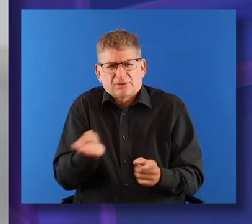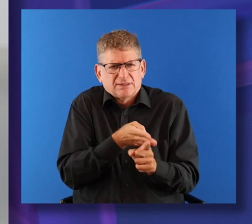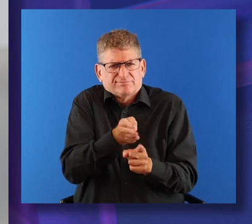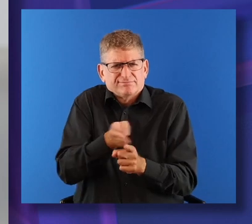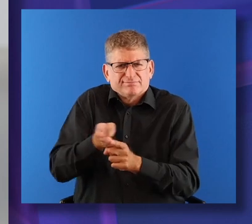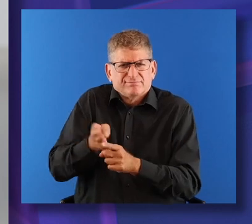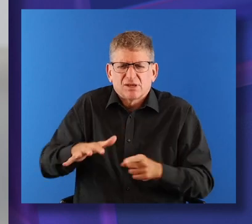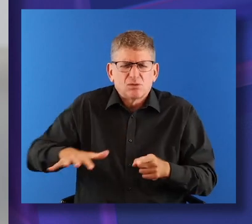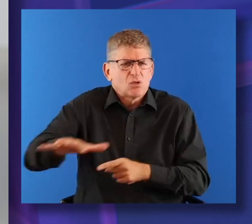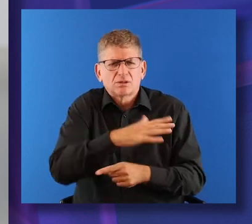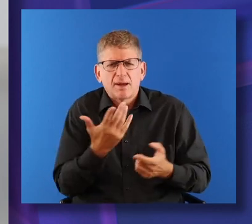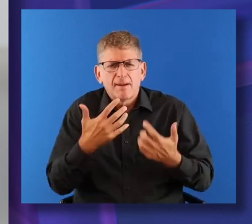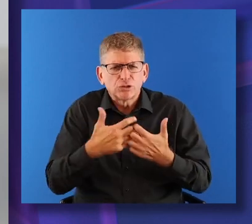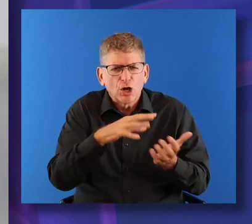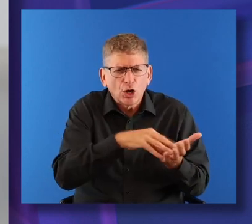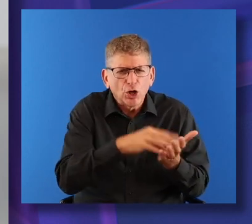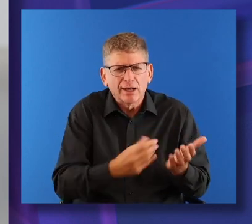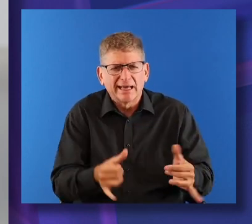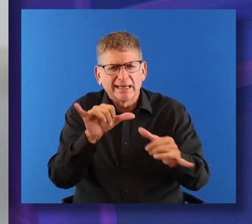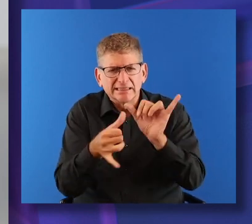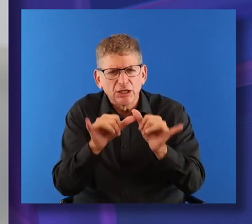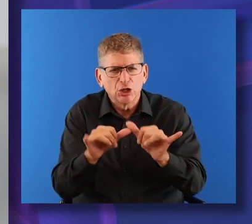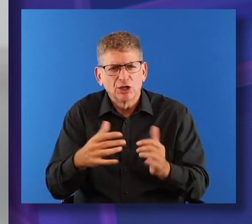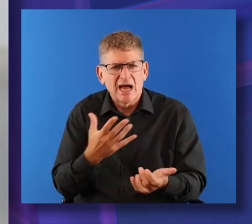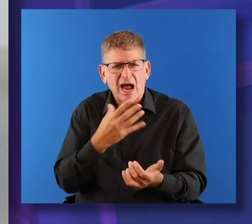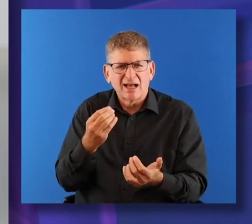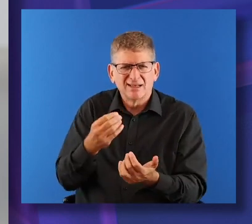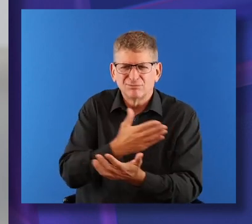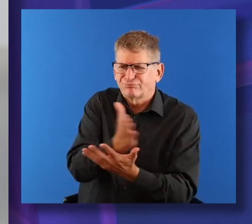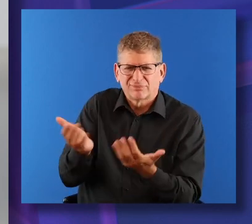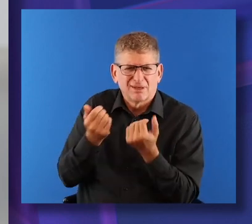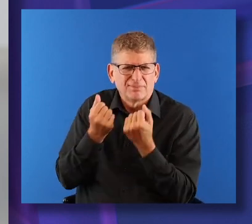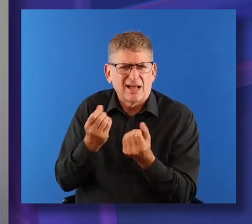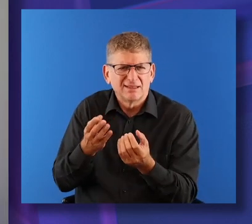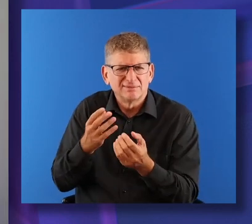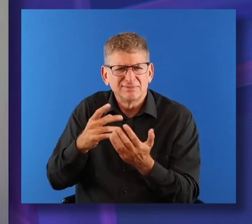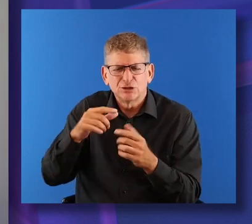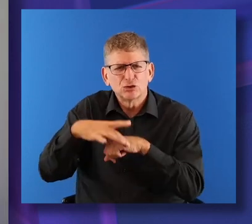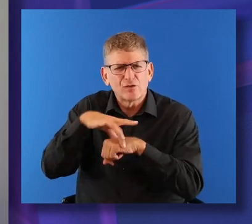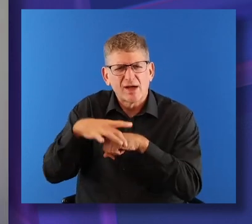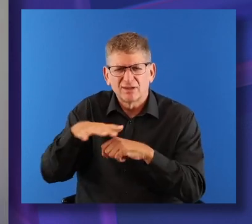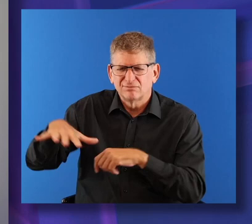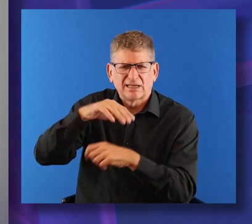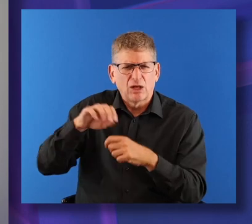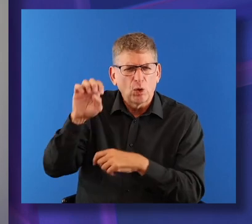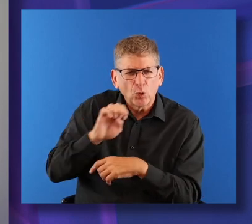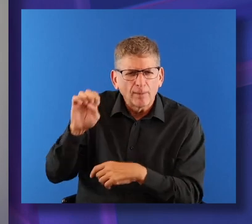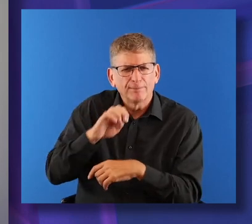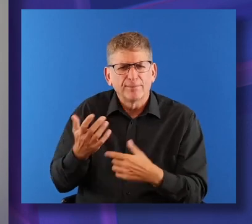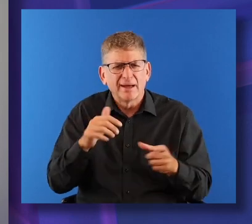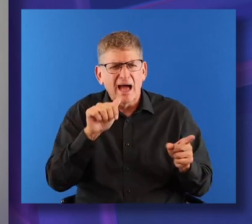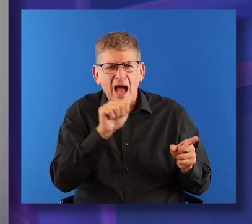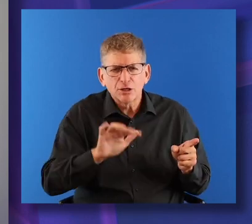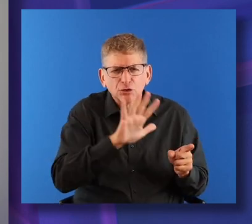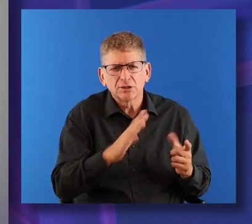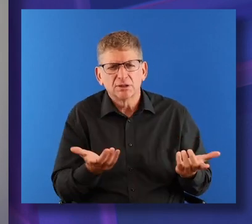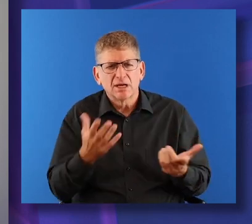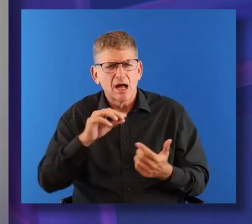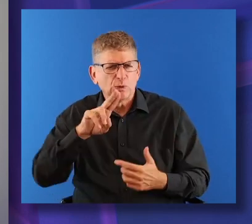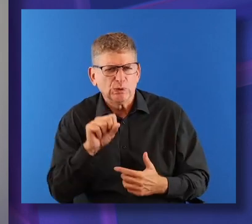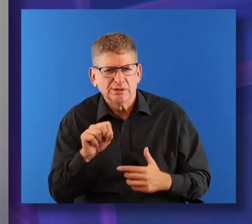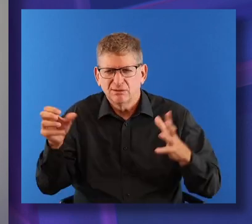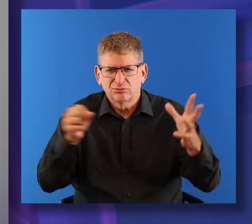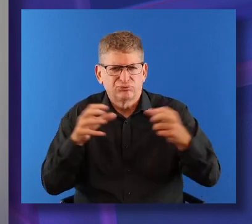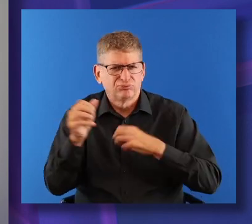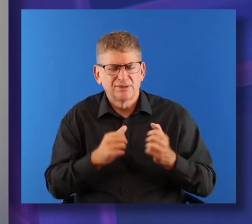multiple disciplines across machine learning, engineering, and the natural sciences, and spanning multiple geographical sites in Europe,